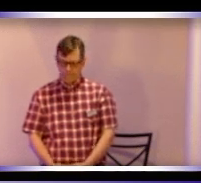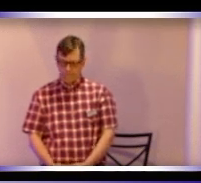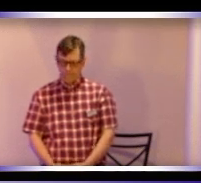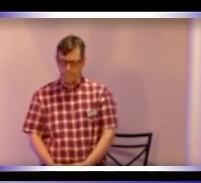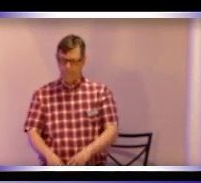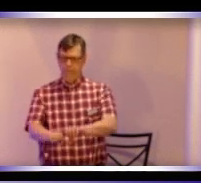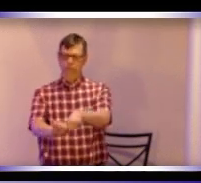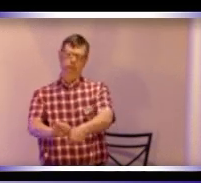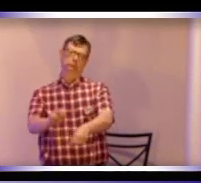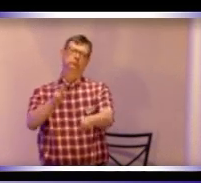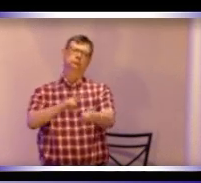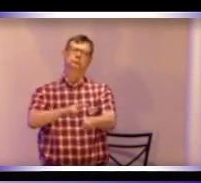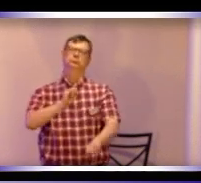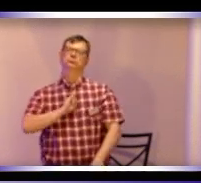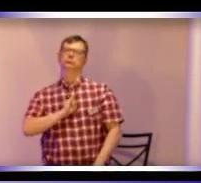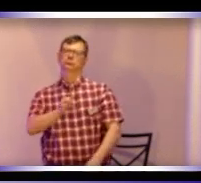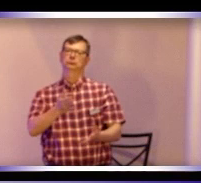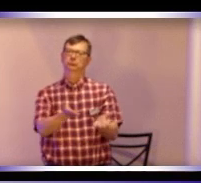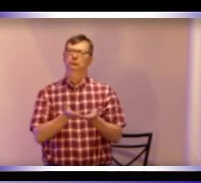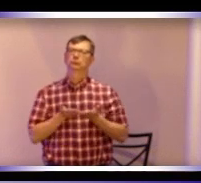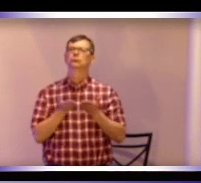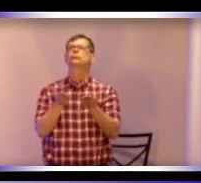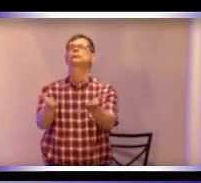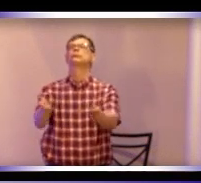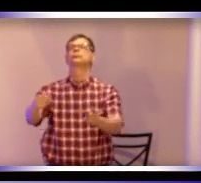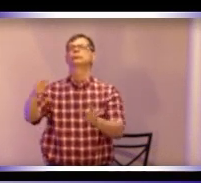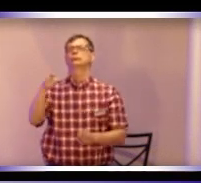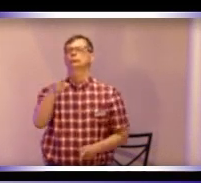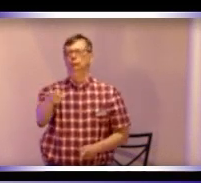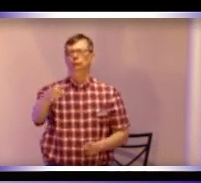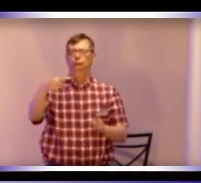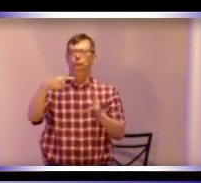So now I offer you to begin to